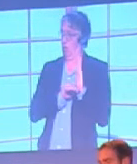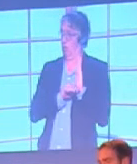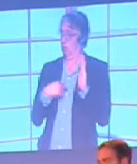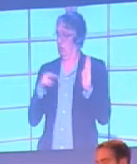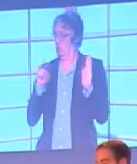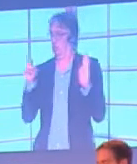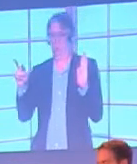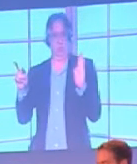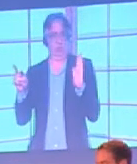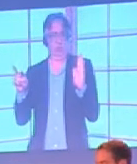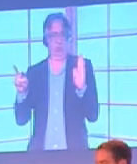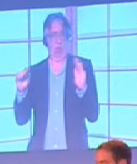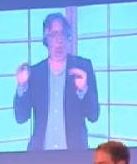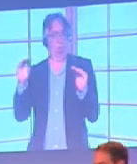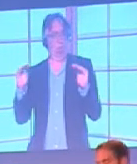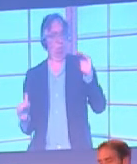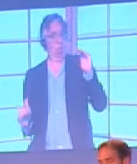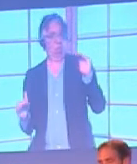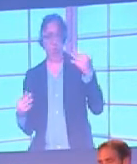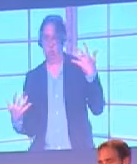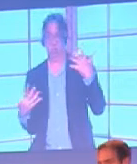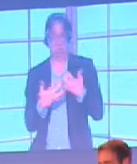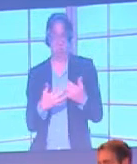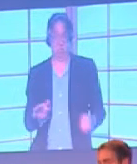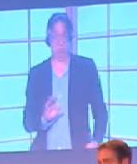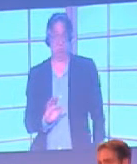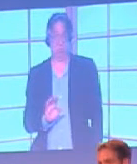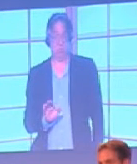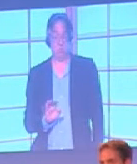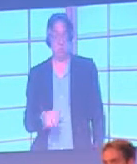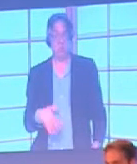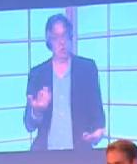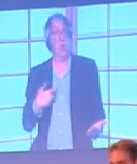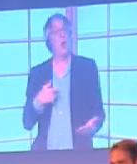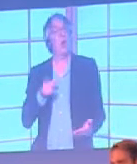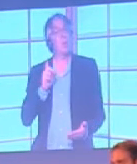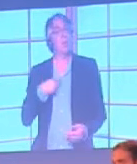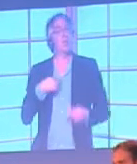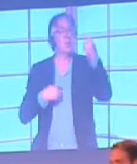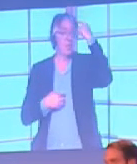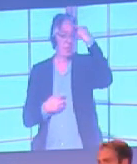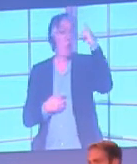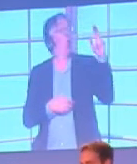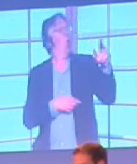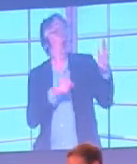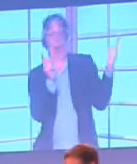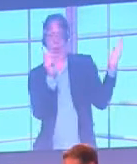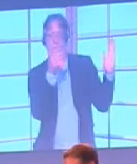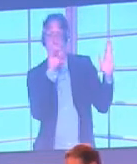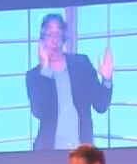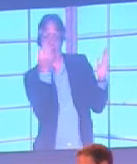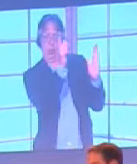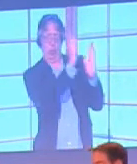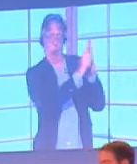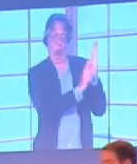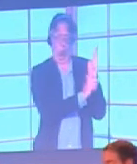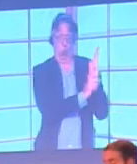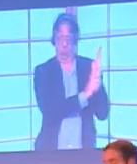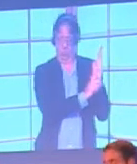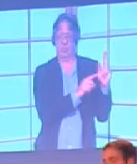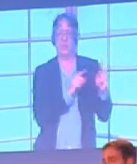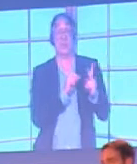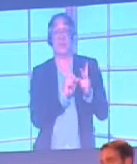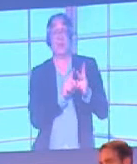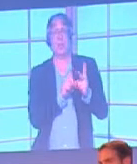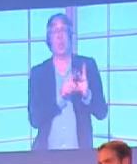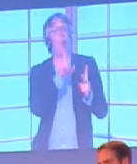together. So we have to take into consideration not only the legal framework, the existing infrastructure, but